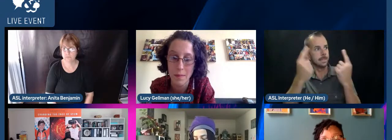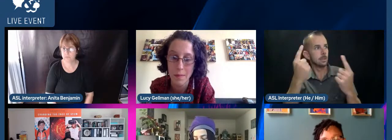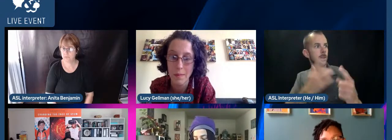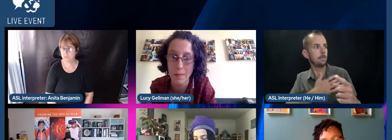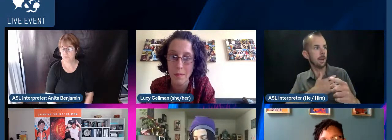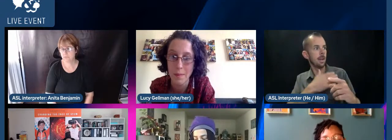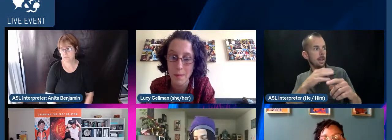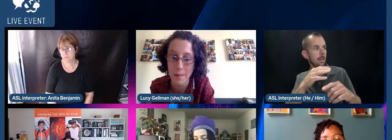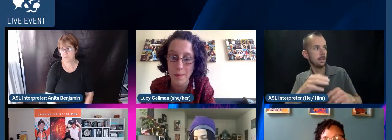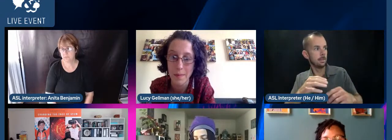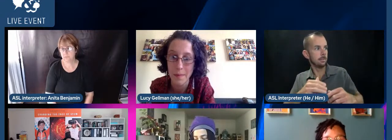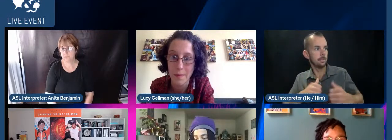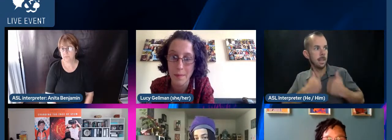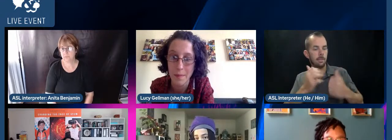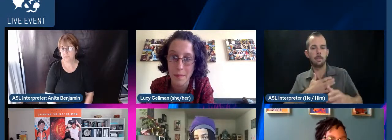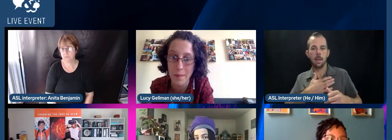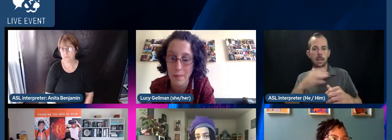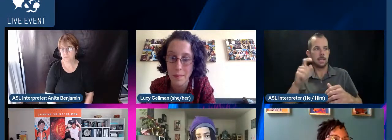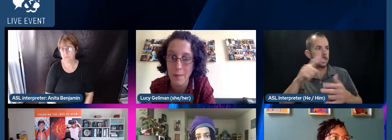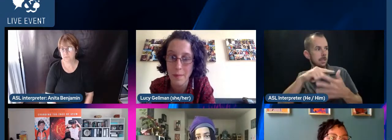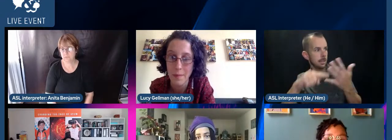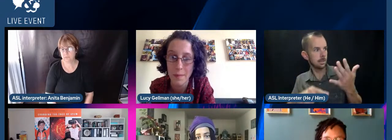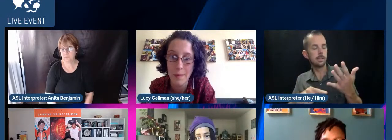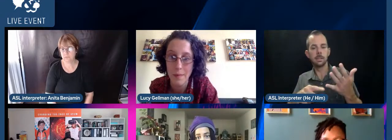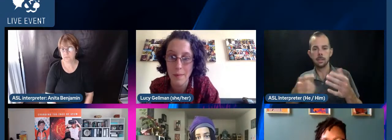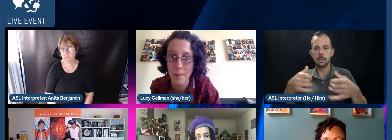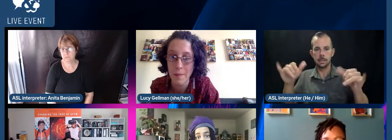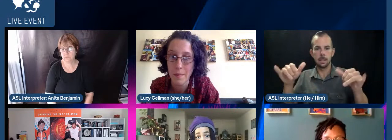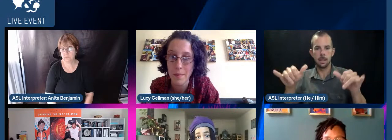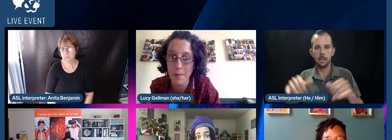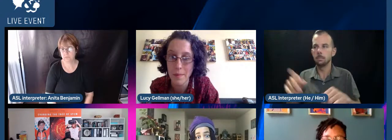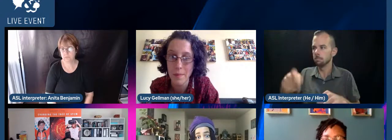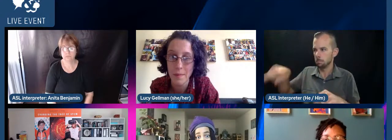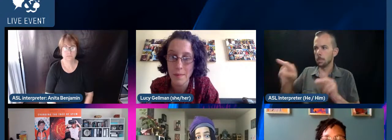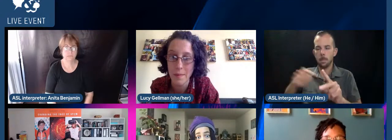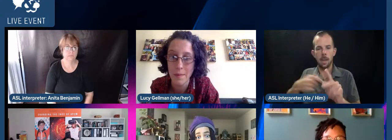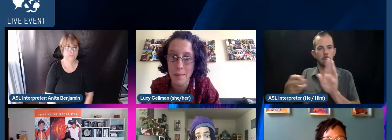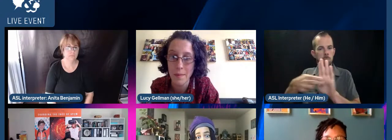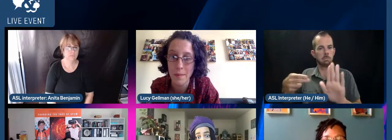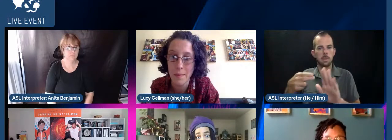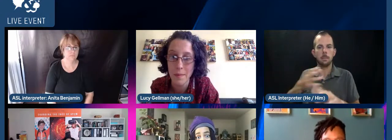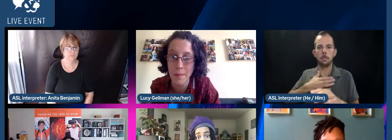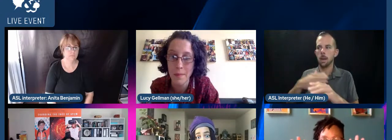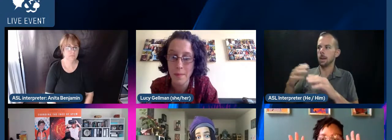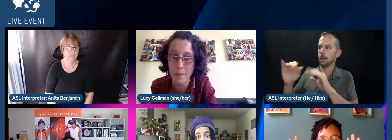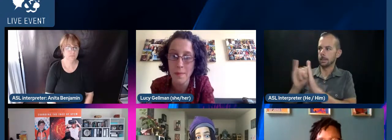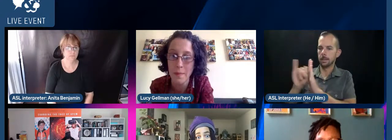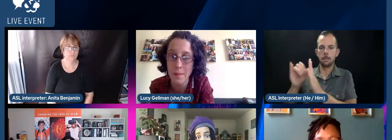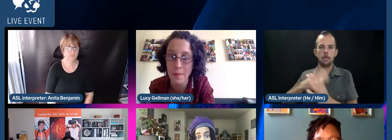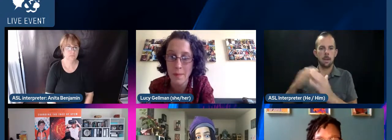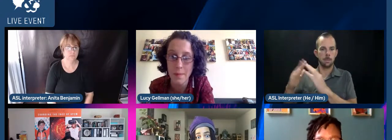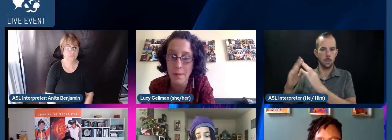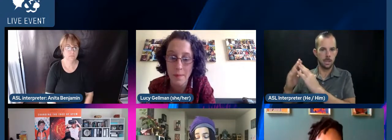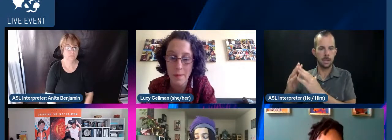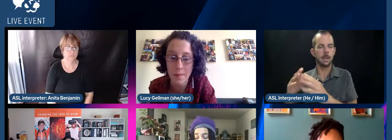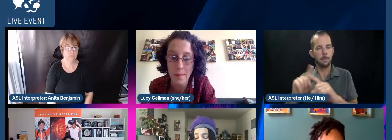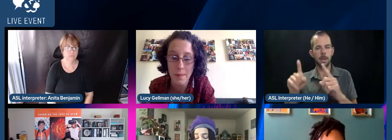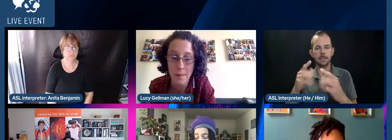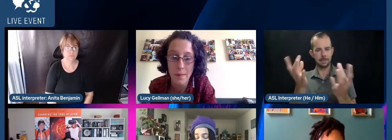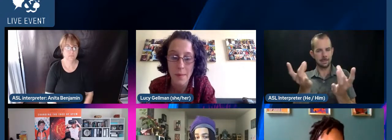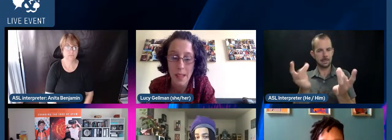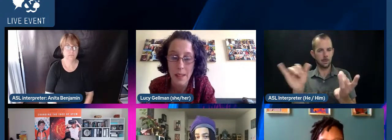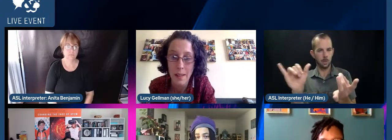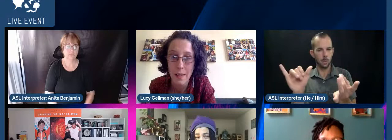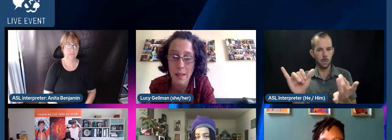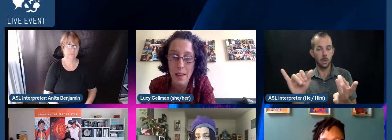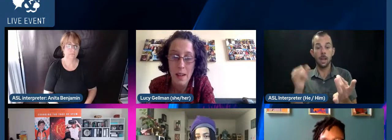I really don't. I think that identity in some ways, it's slippery, right? Like, cause like when we get into this big pot, right? Like, do we really all